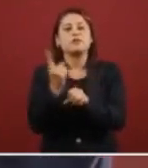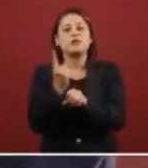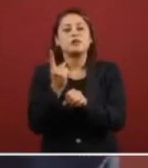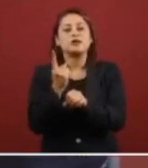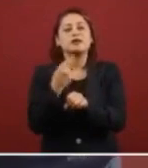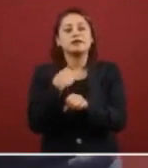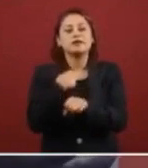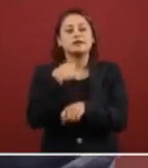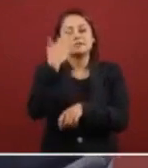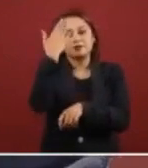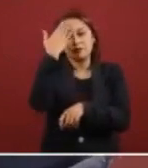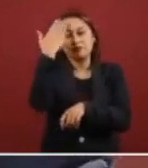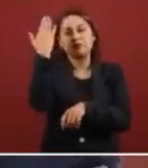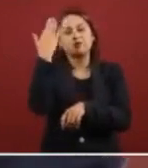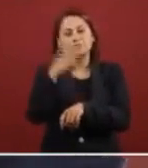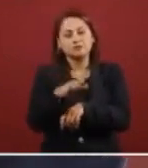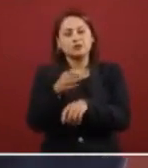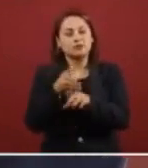that they would have